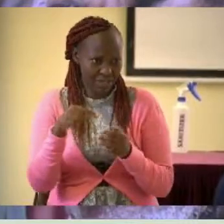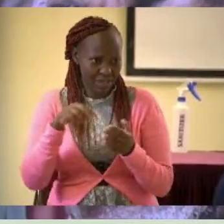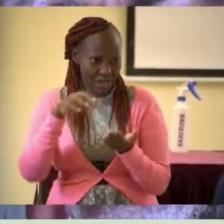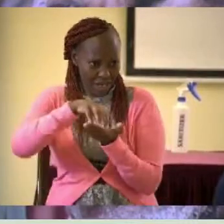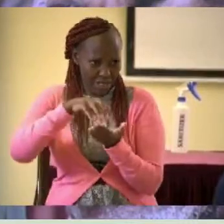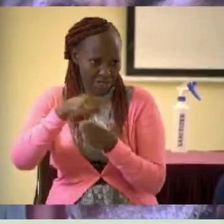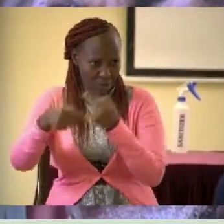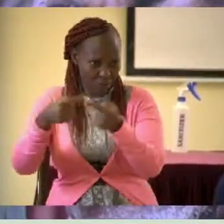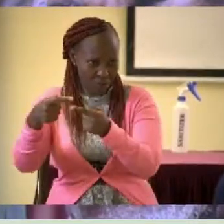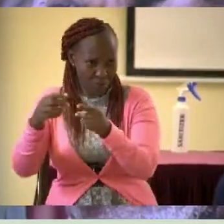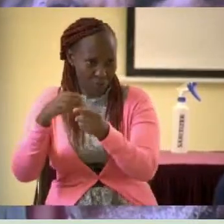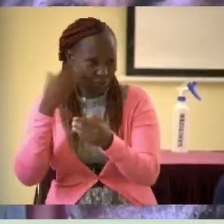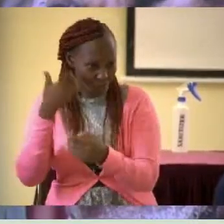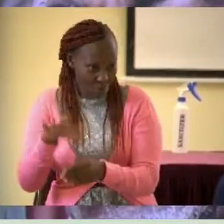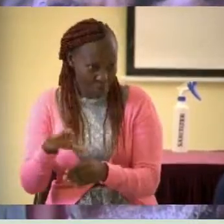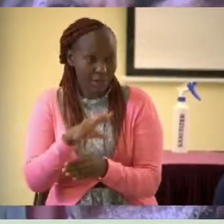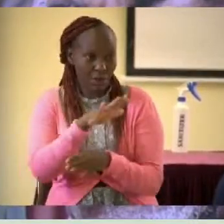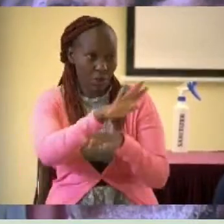the parents.